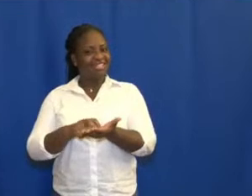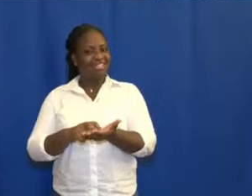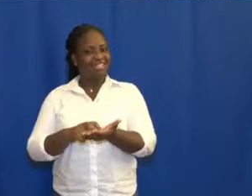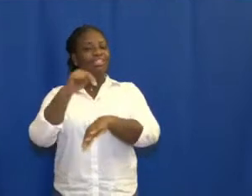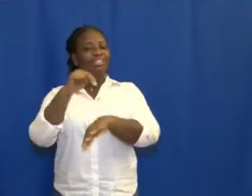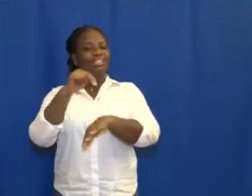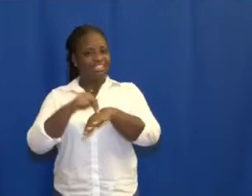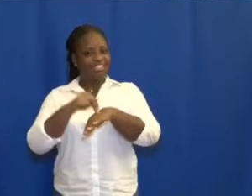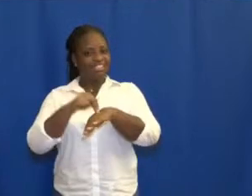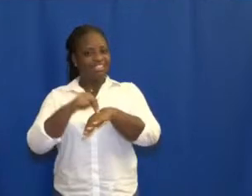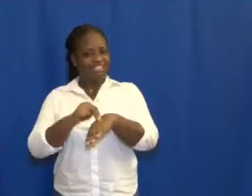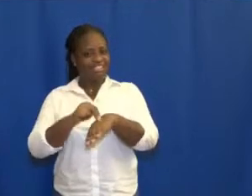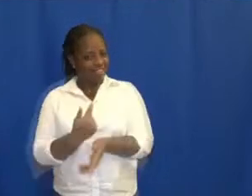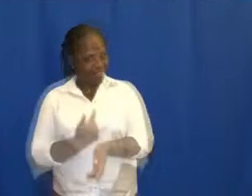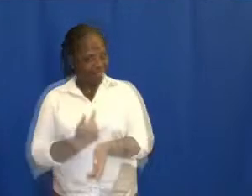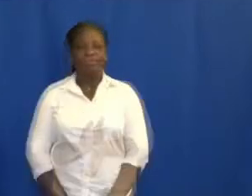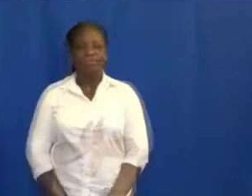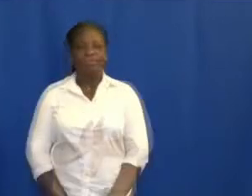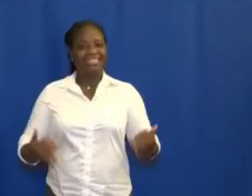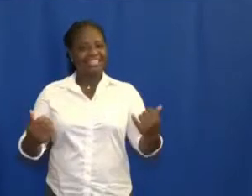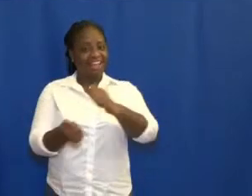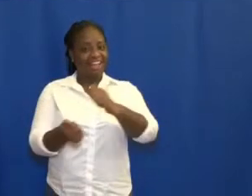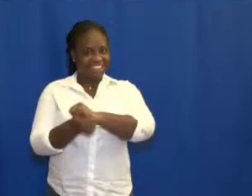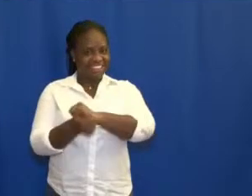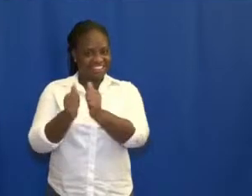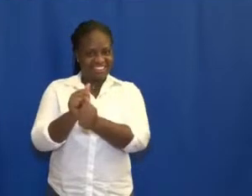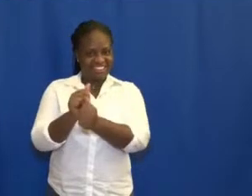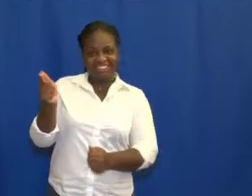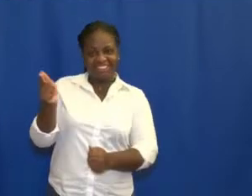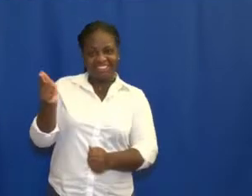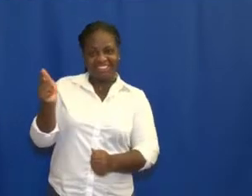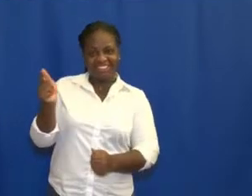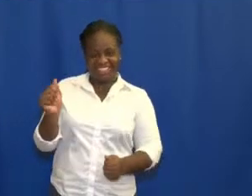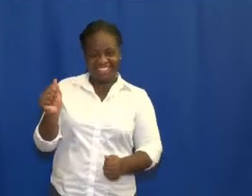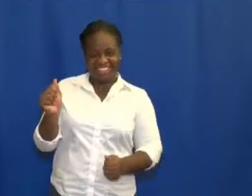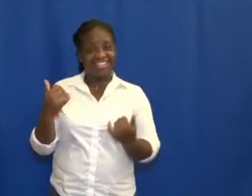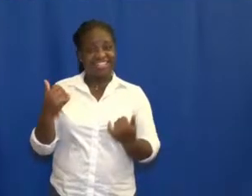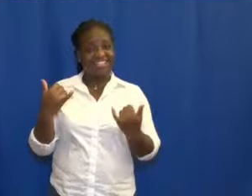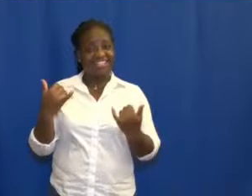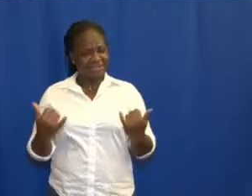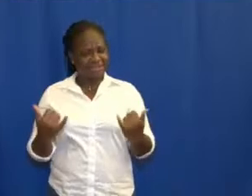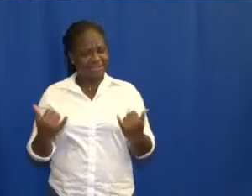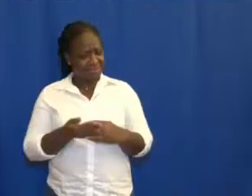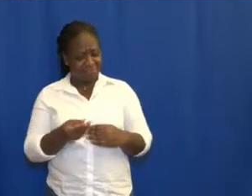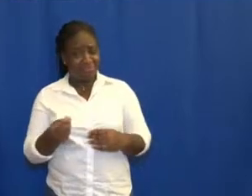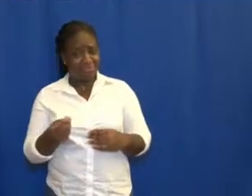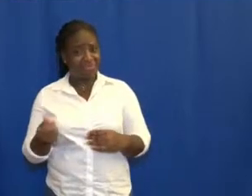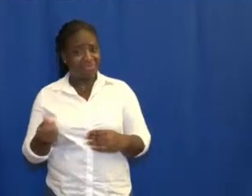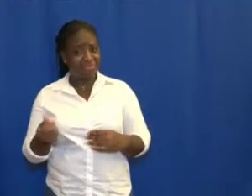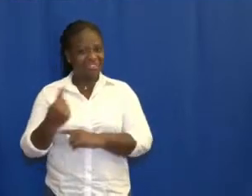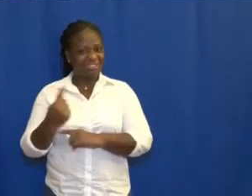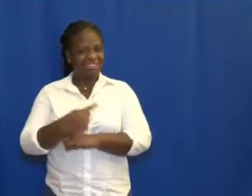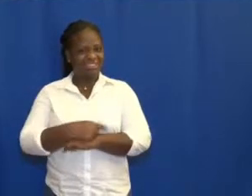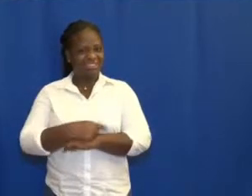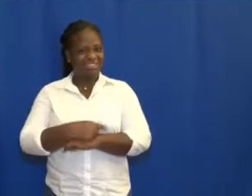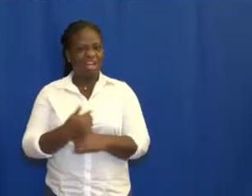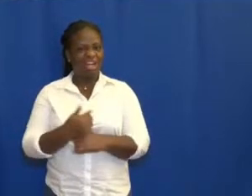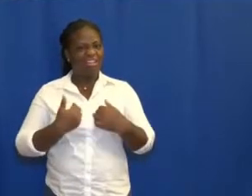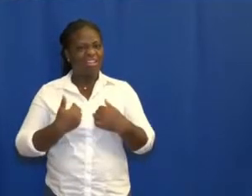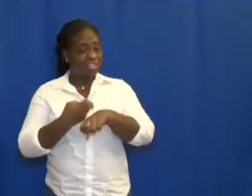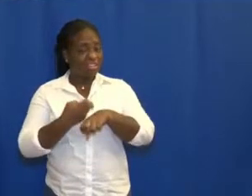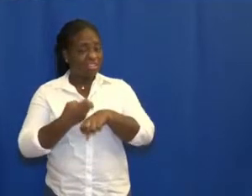man Ghana. Ɛyɛ me mɛ, besane wɔte hefi mo